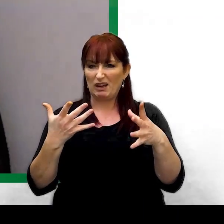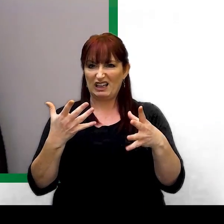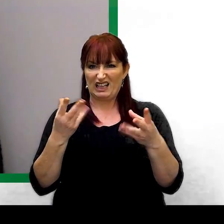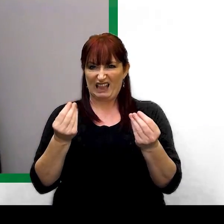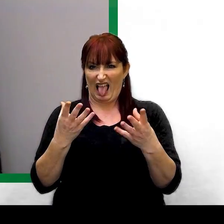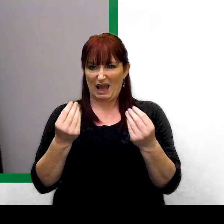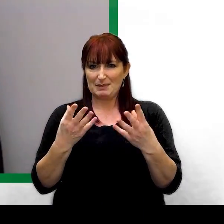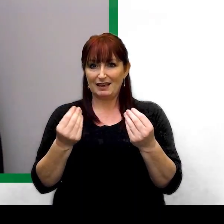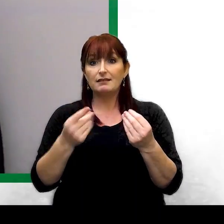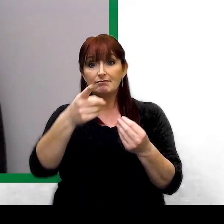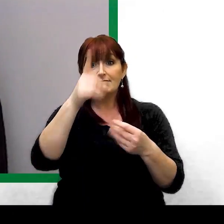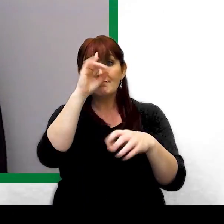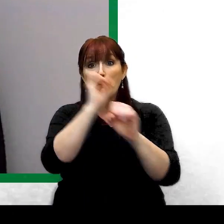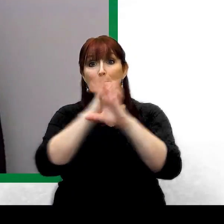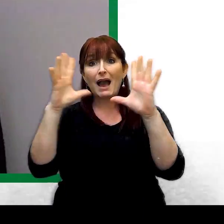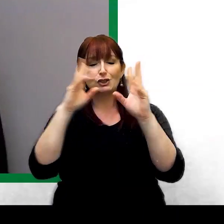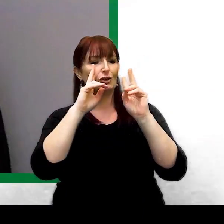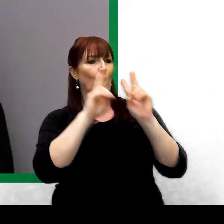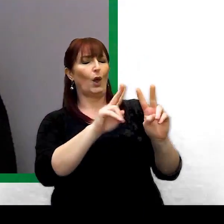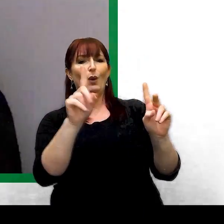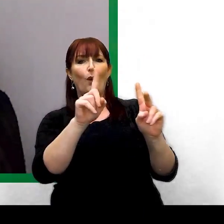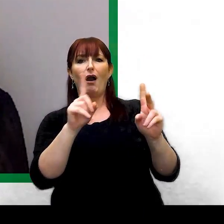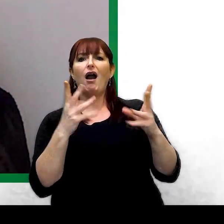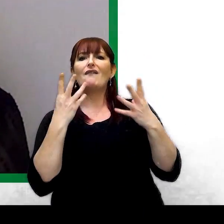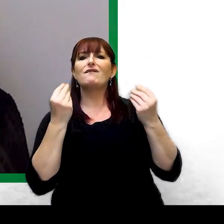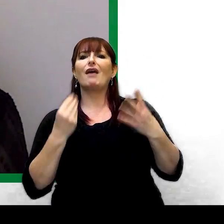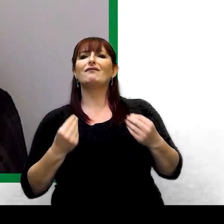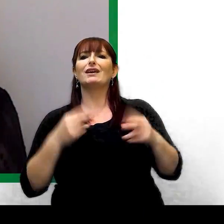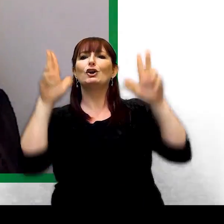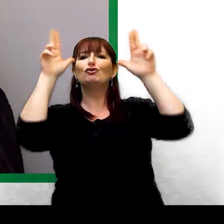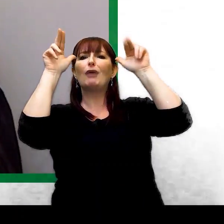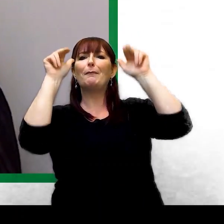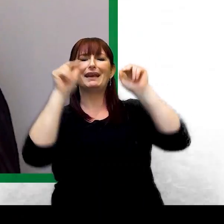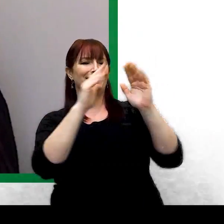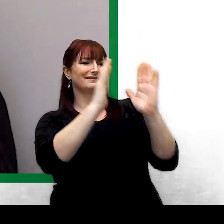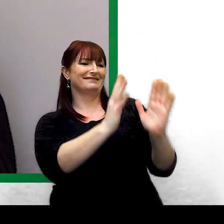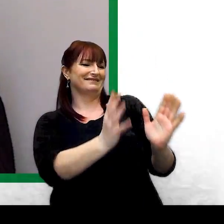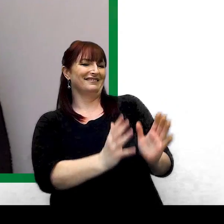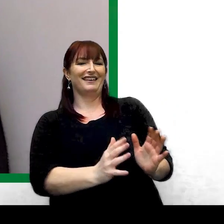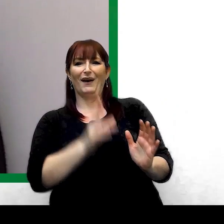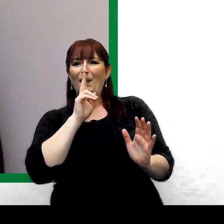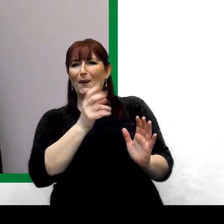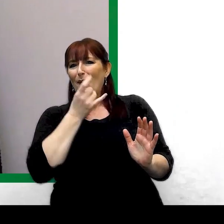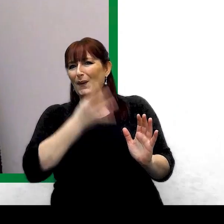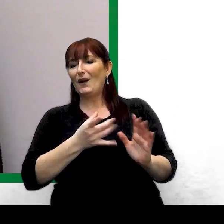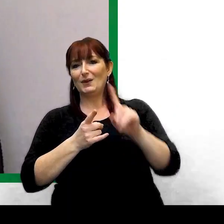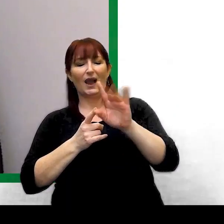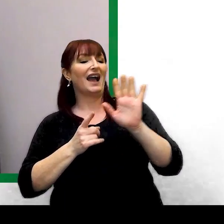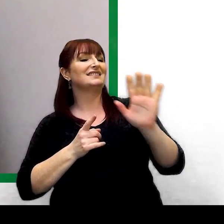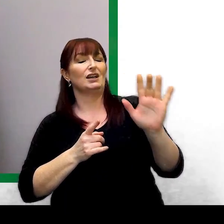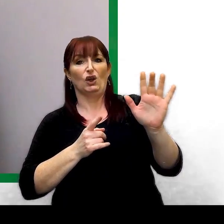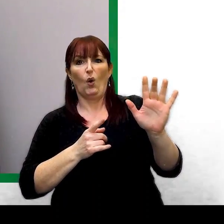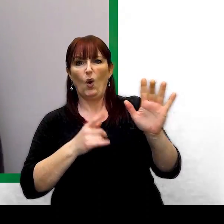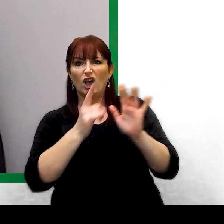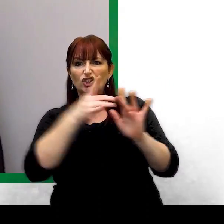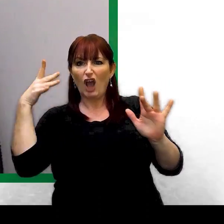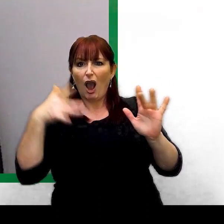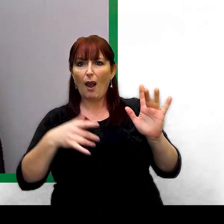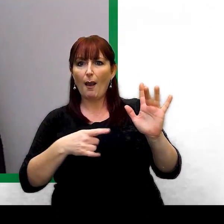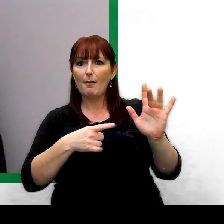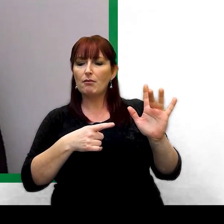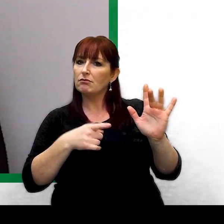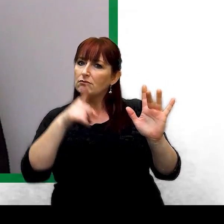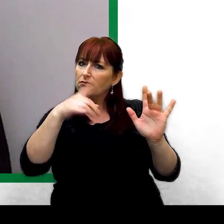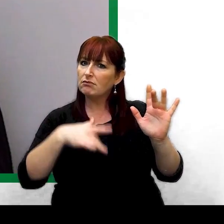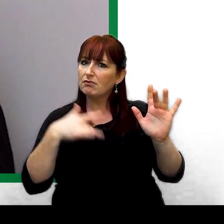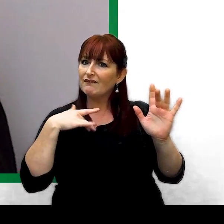Imagine looking at a sculpture of a lovely fluffy rabbit covered in fur, but when you touch it, it's sharp. Would that change how you felt about